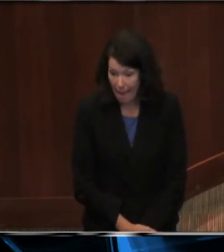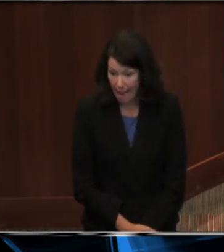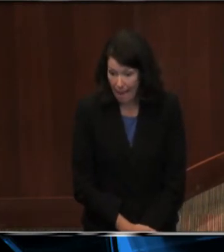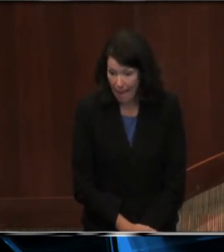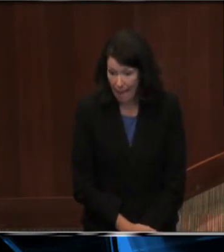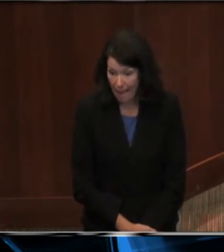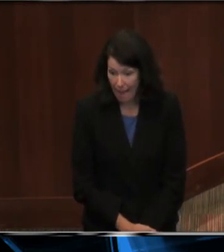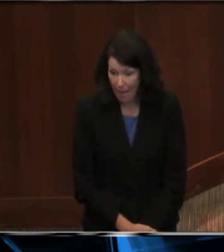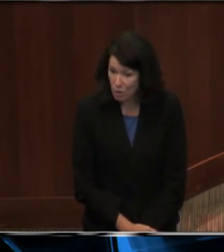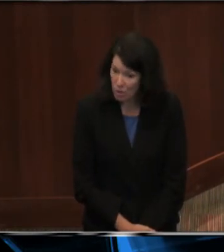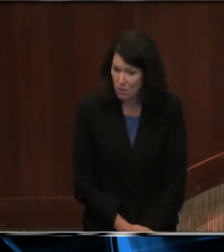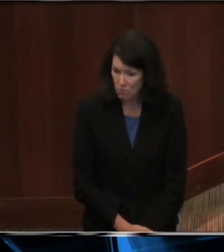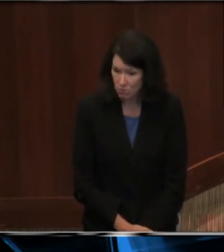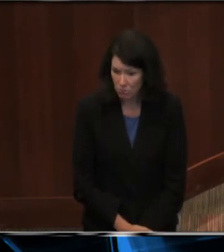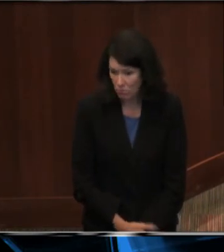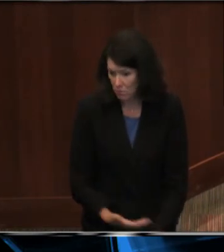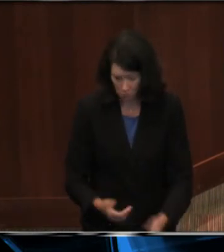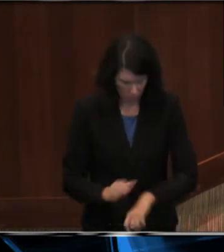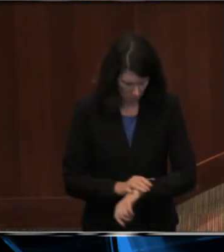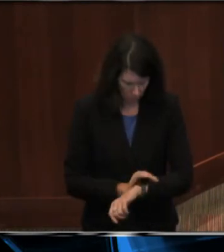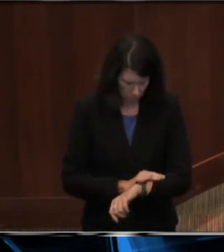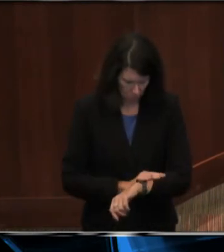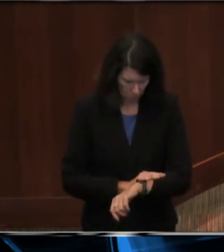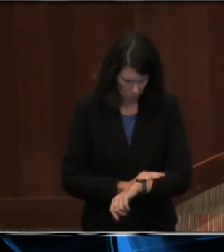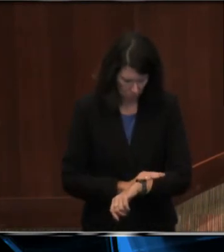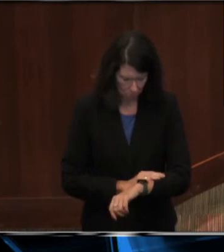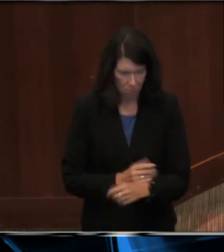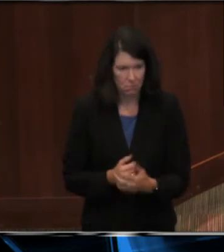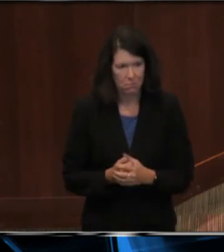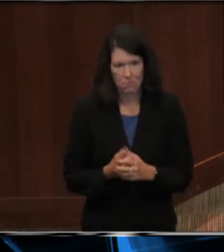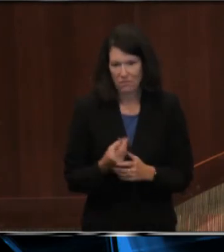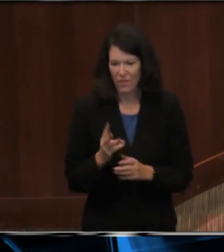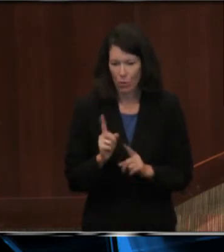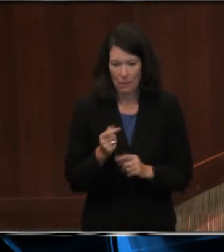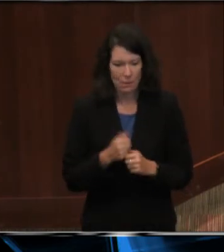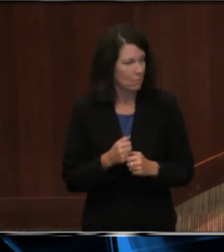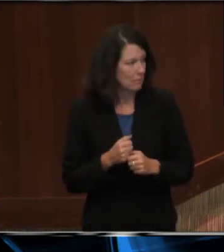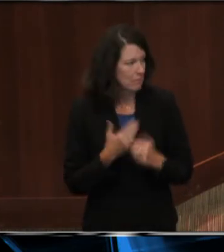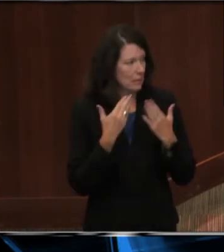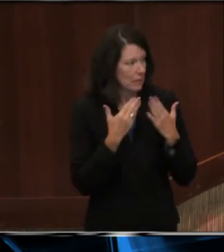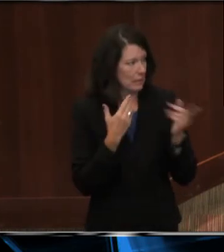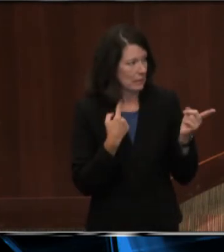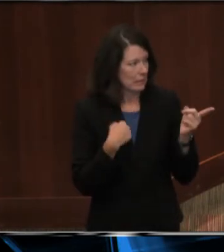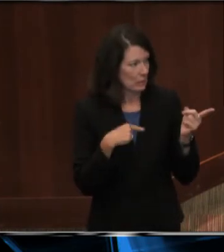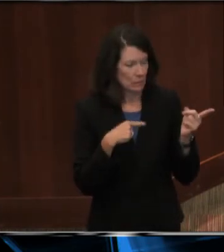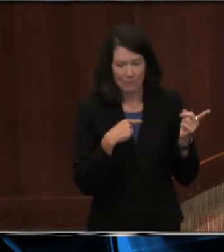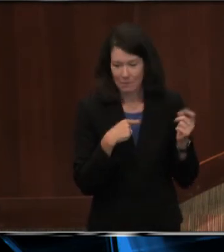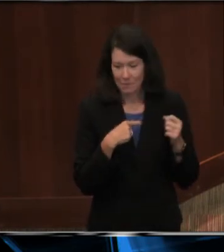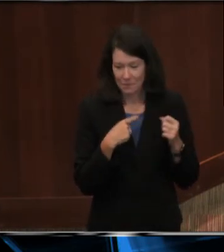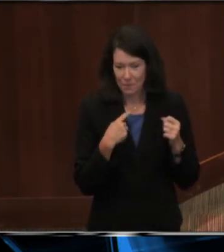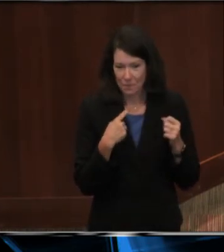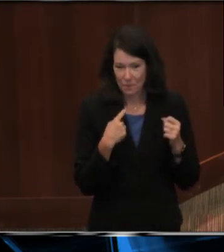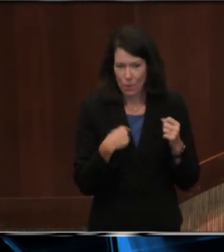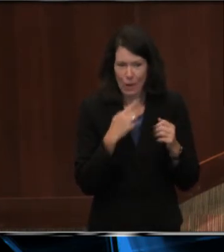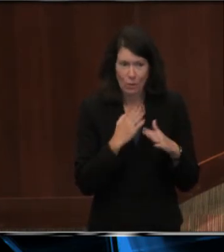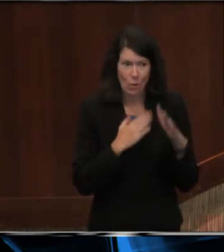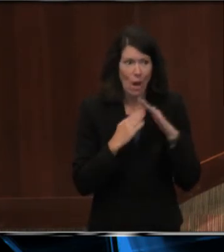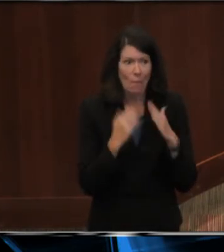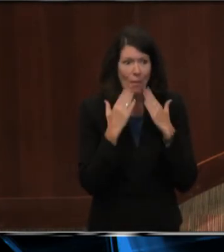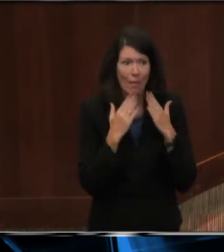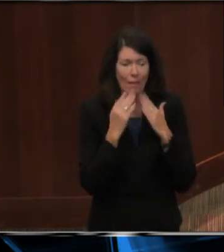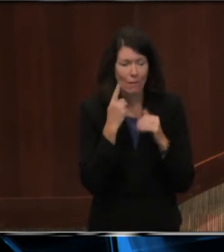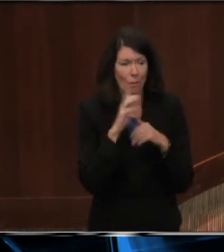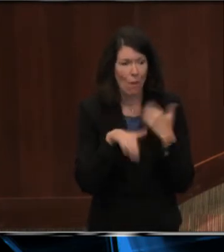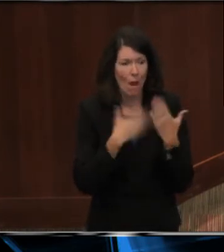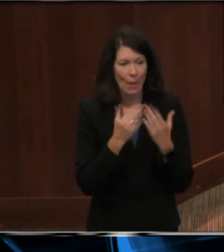All right, well, I am certainly not going to be able to top that. So thanks for your flexibility. We are just so humbled by and grateful for